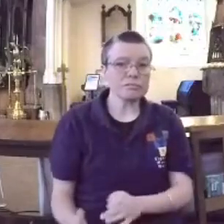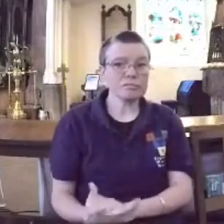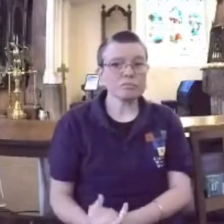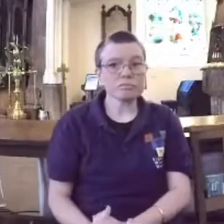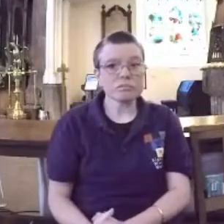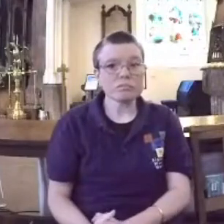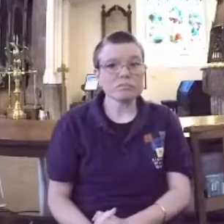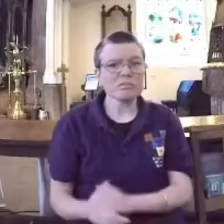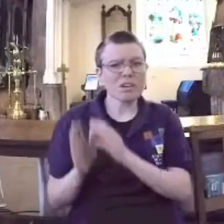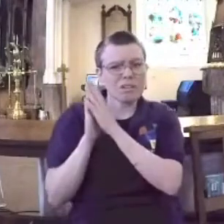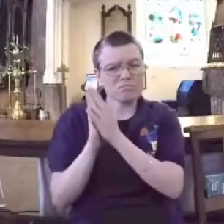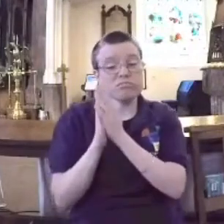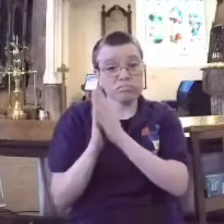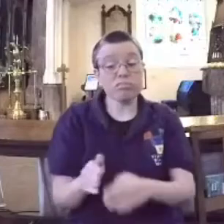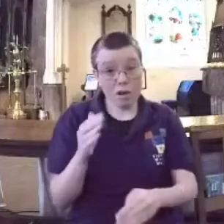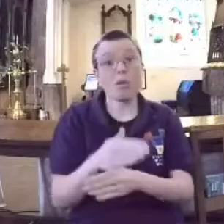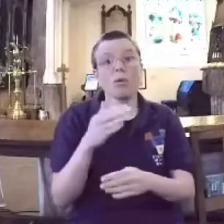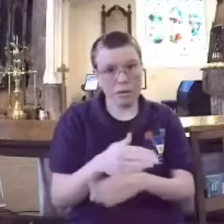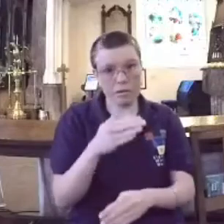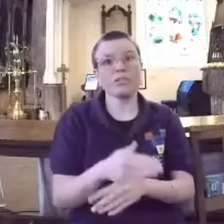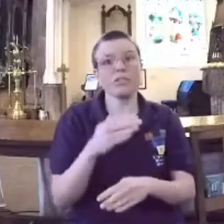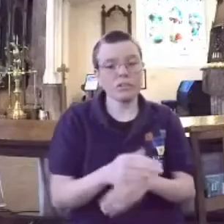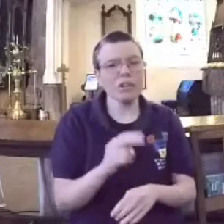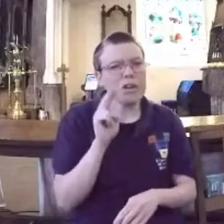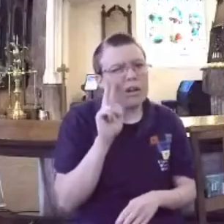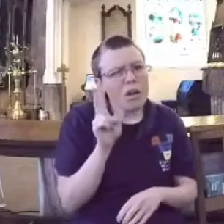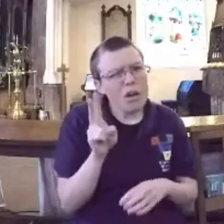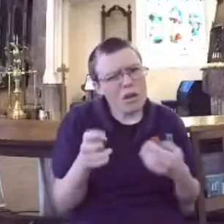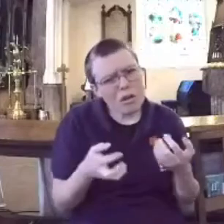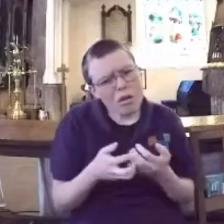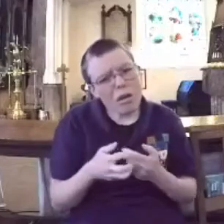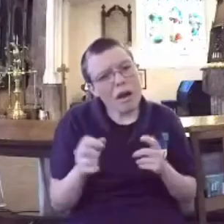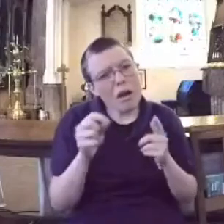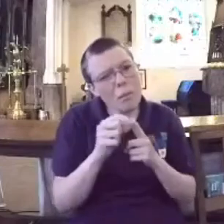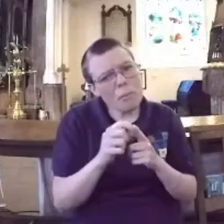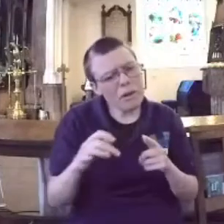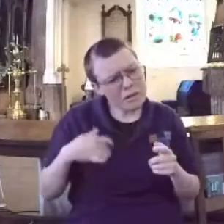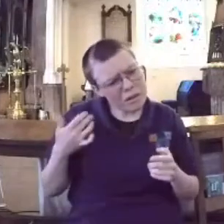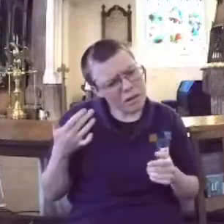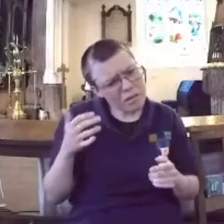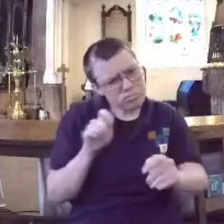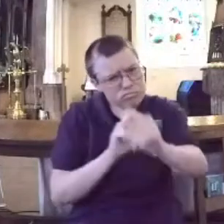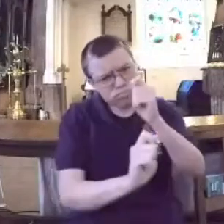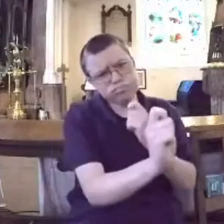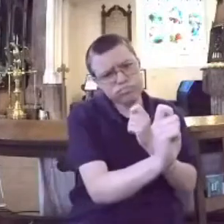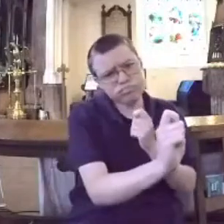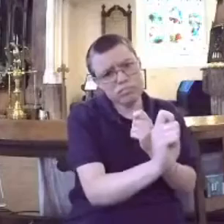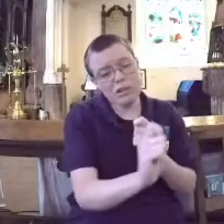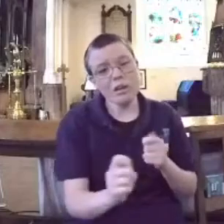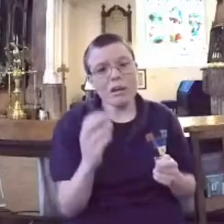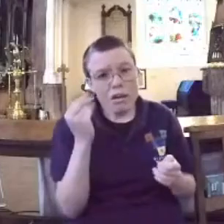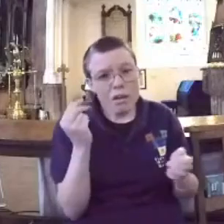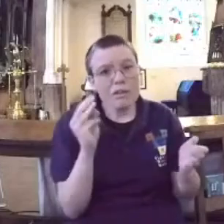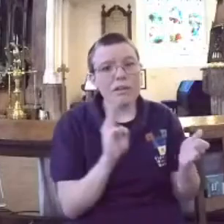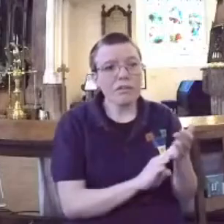have. And prayer does work. Look how Peter's life had changed a few months